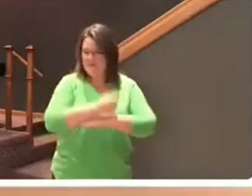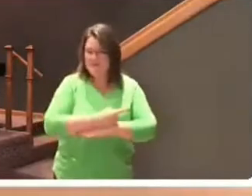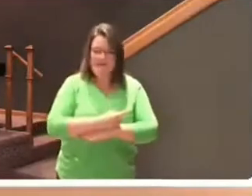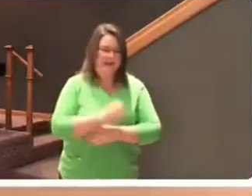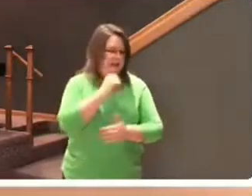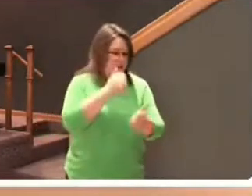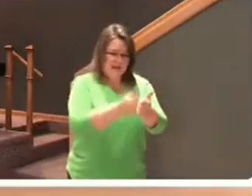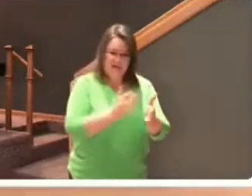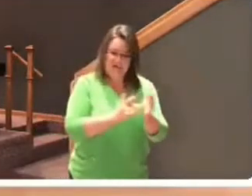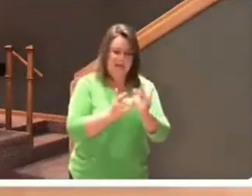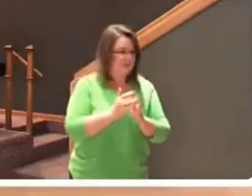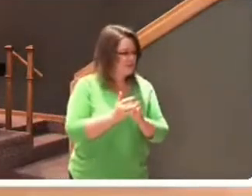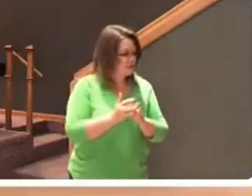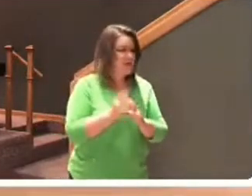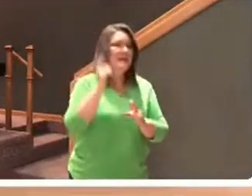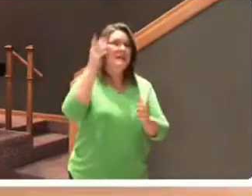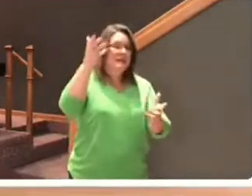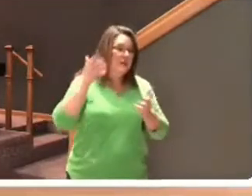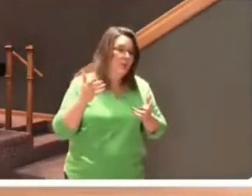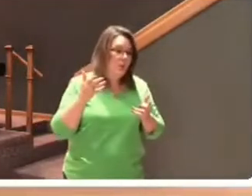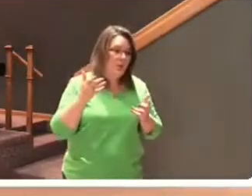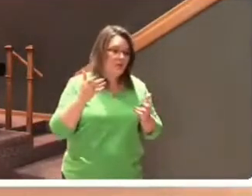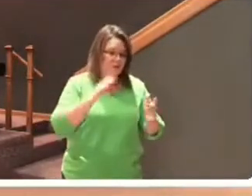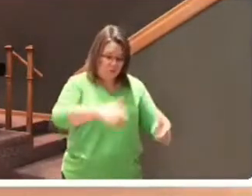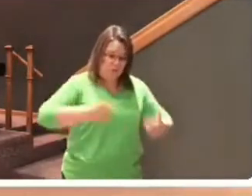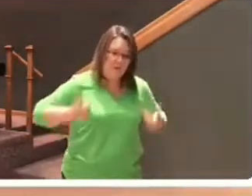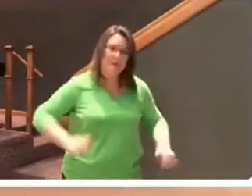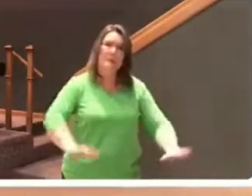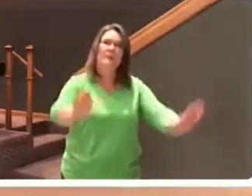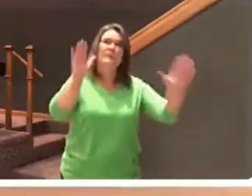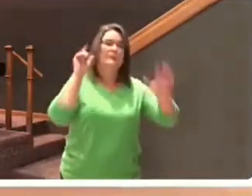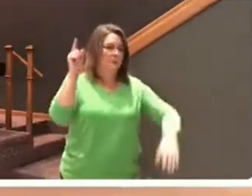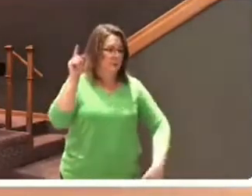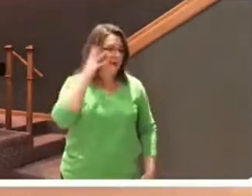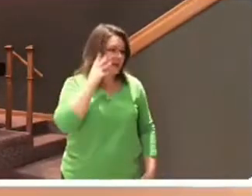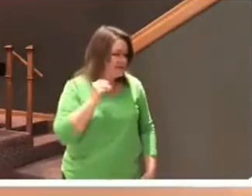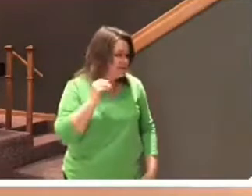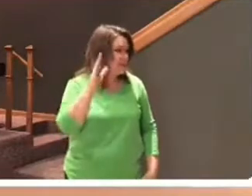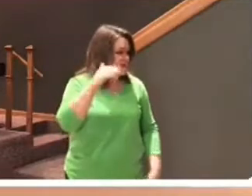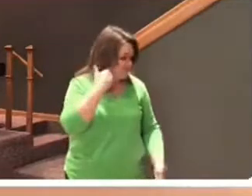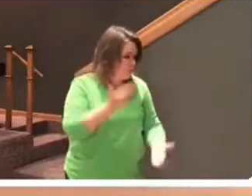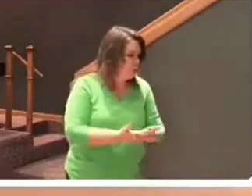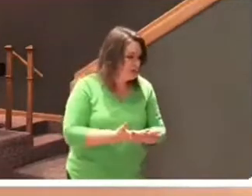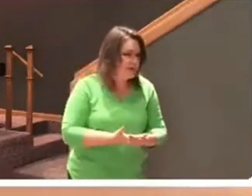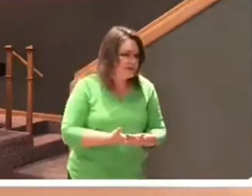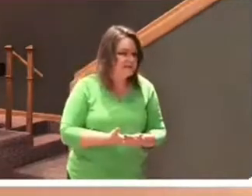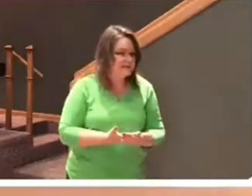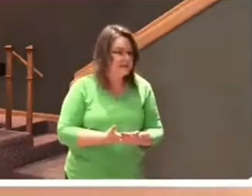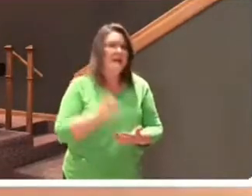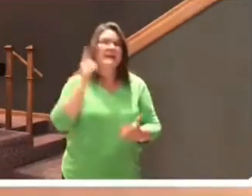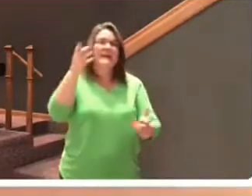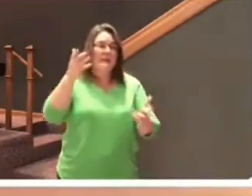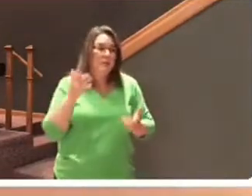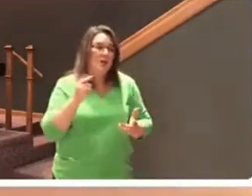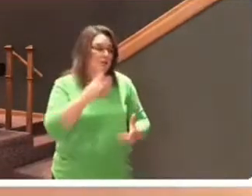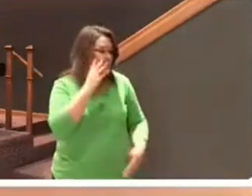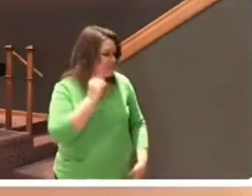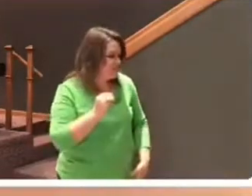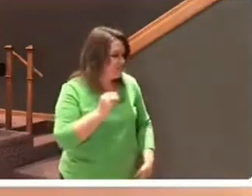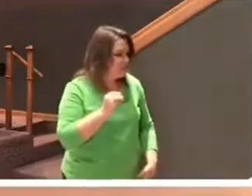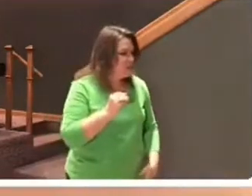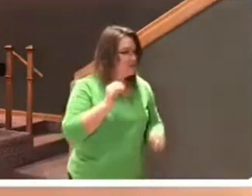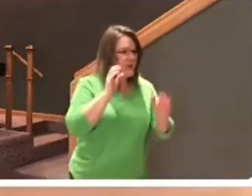not a follower of Jesus, he wants you to turn your life over to him and experience his goodness. He wants you to experience